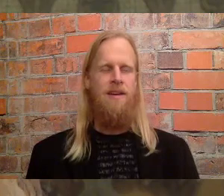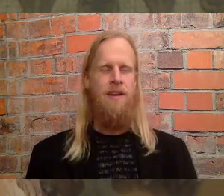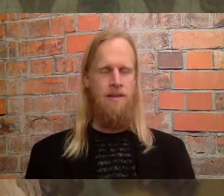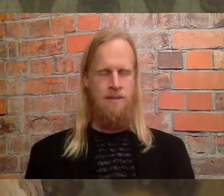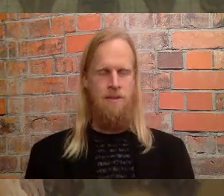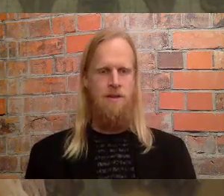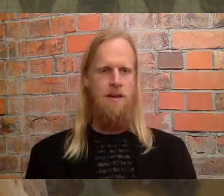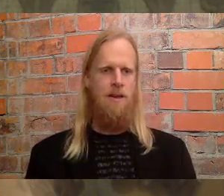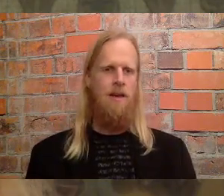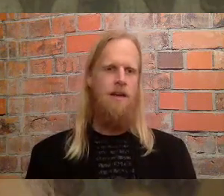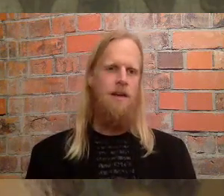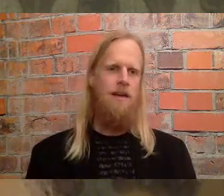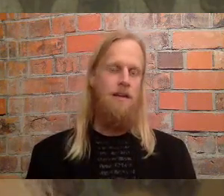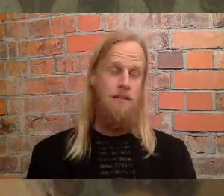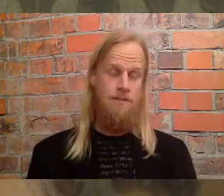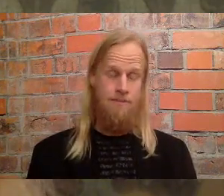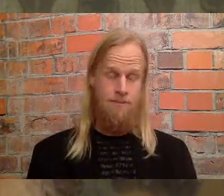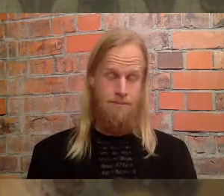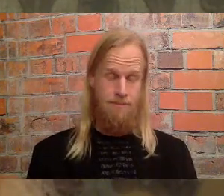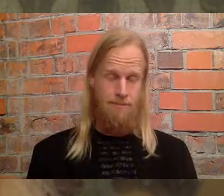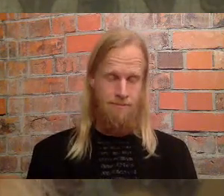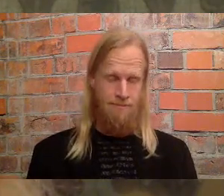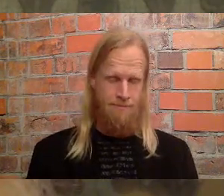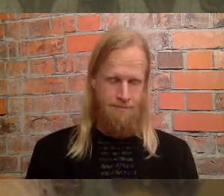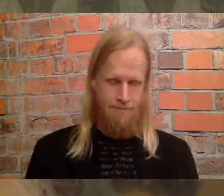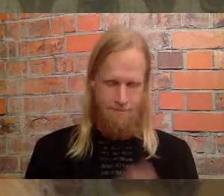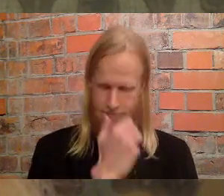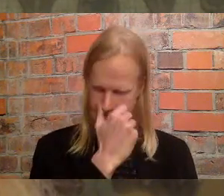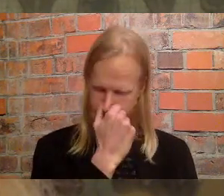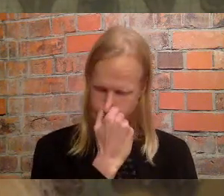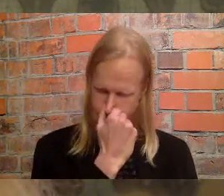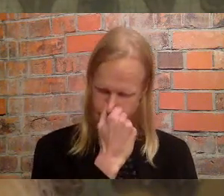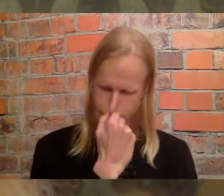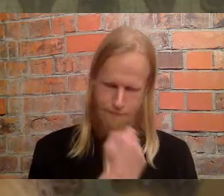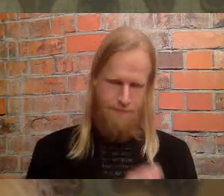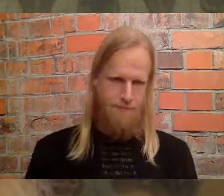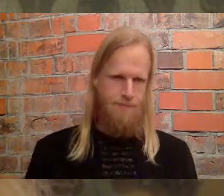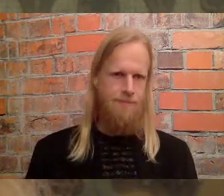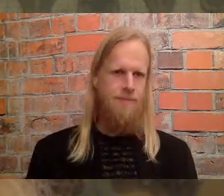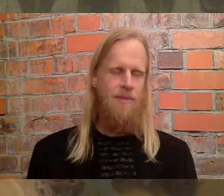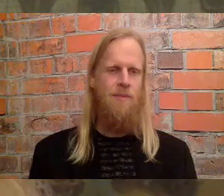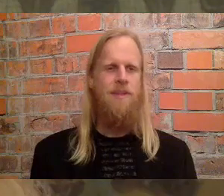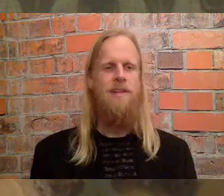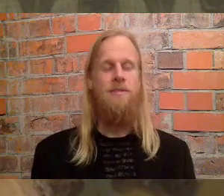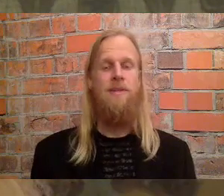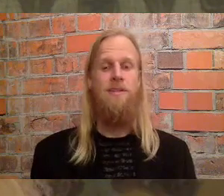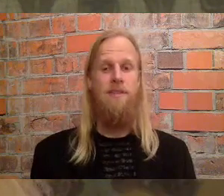Tap the little finger. I'm aligning with my divine assignment.